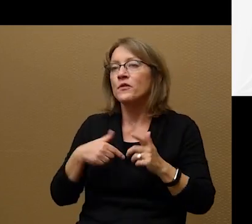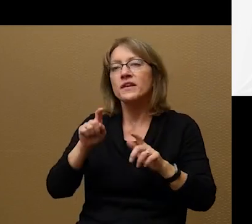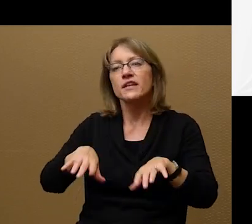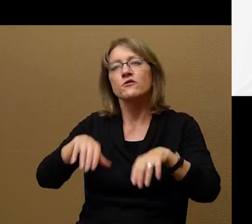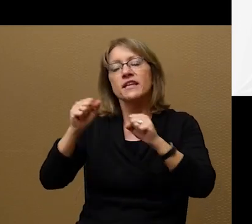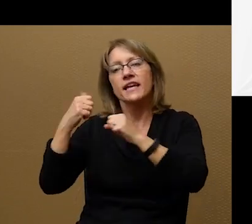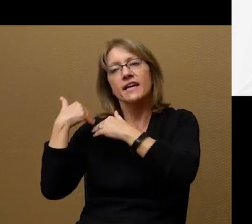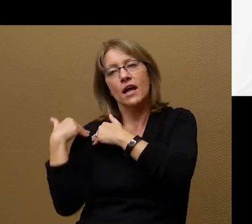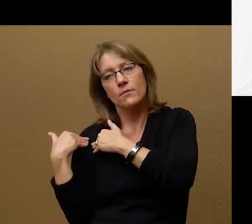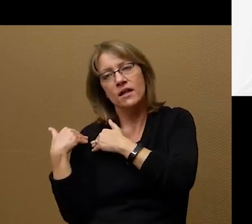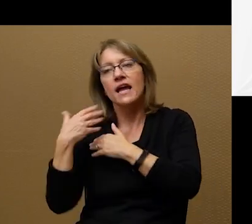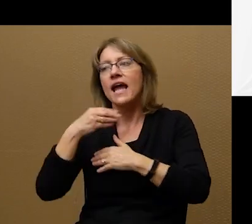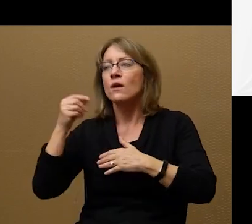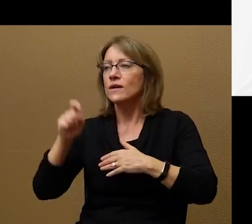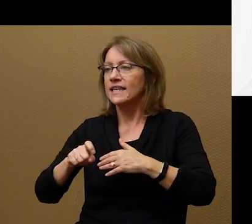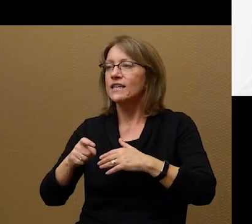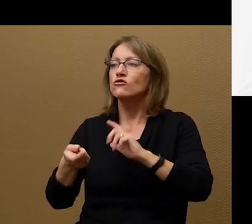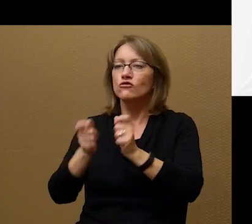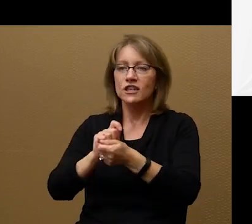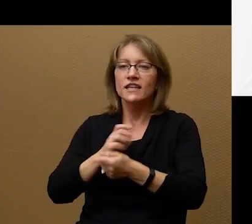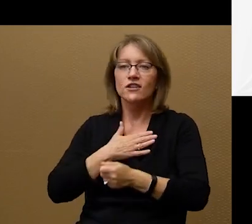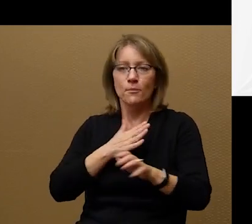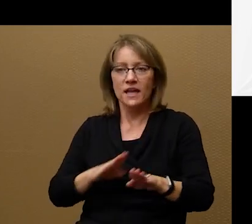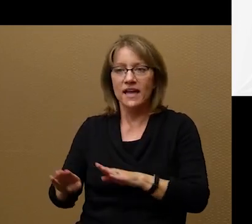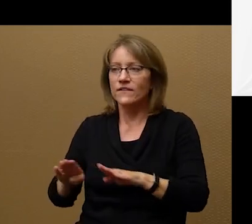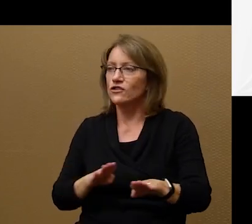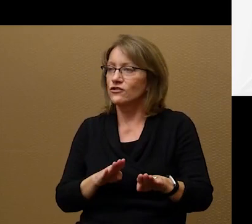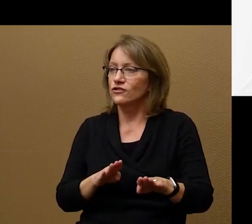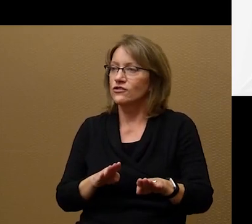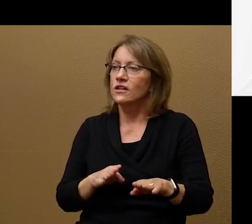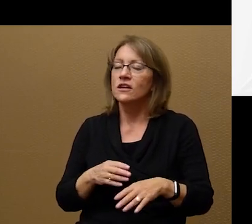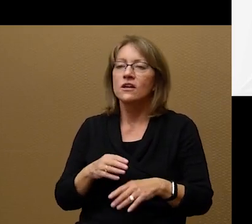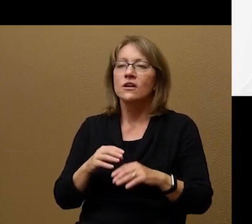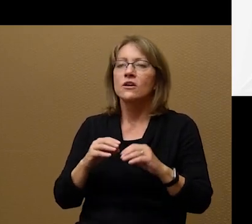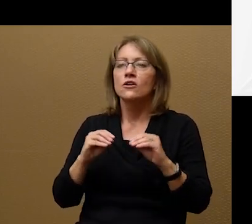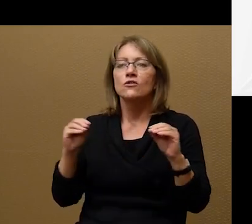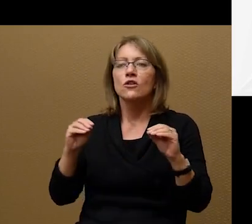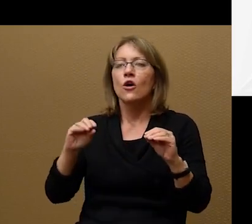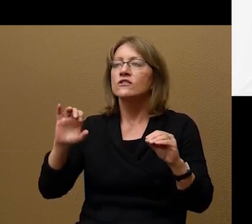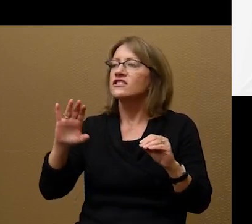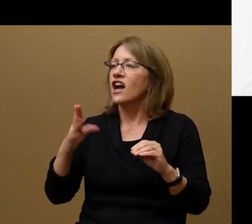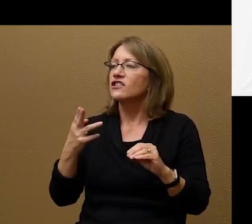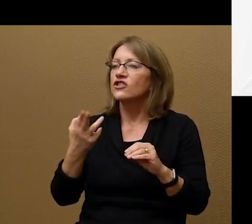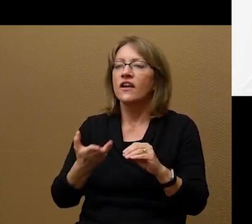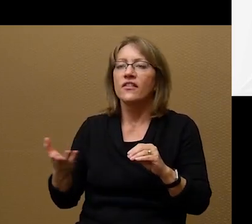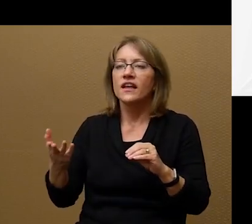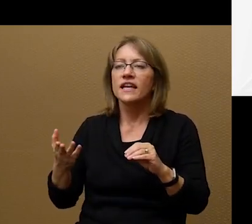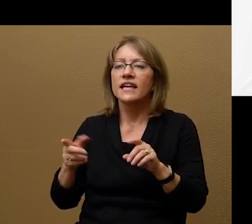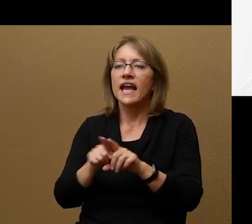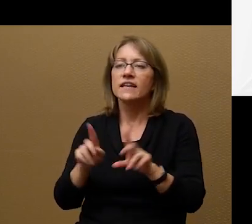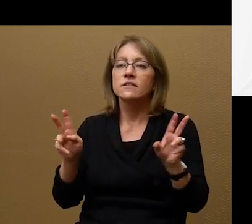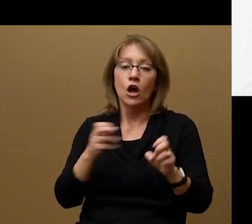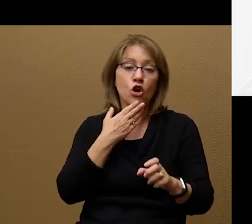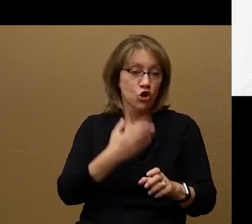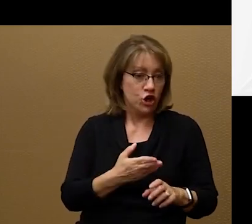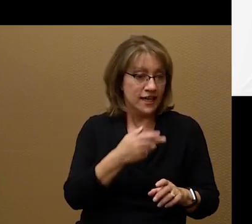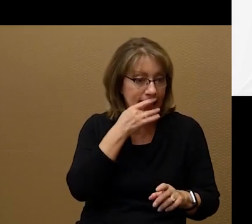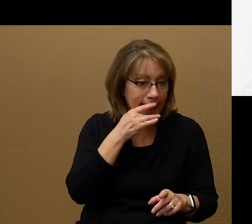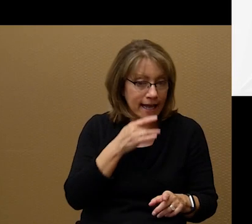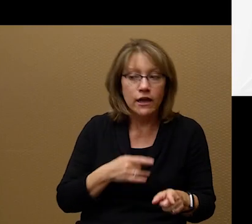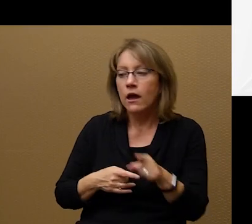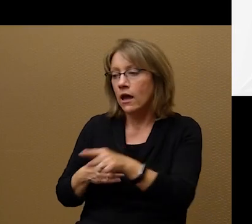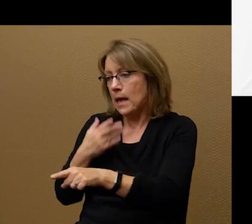behaviors. We can be accountable. There is no such thing as a good or a bad kid. They're all kids.